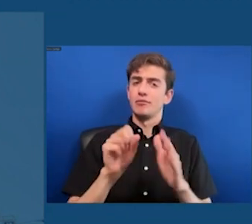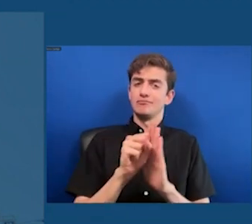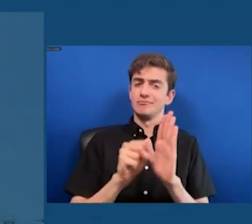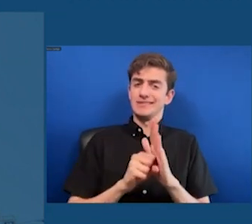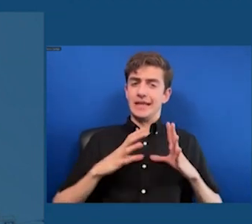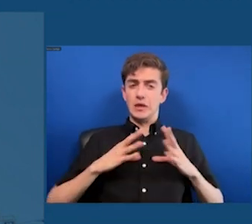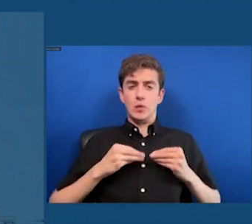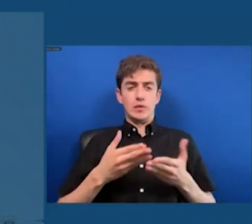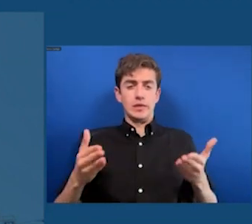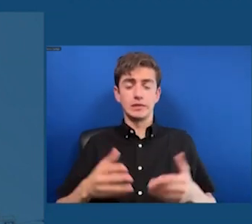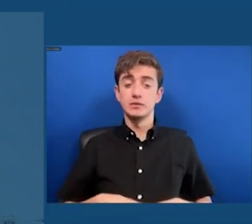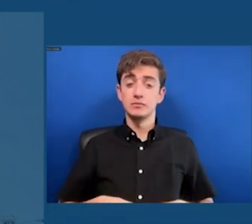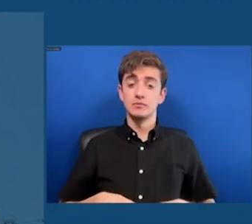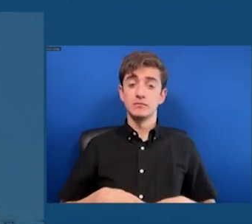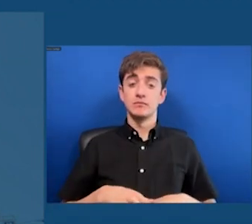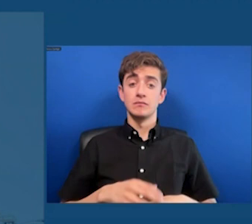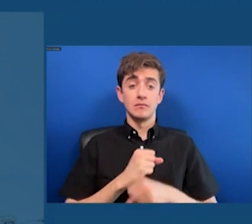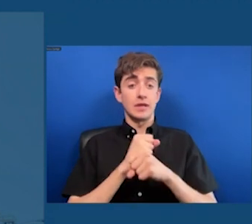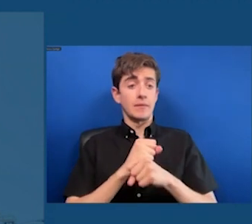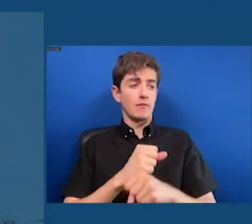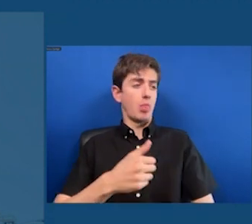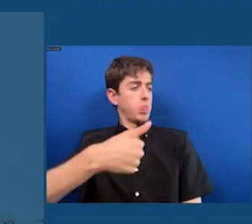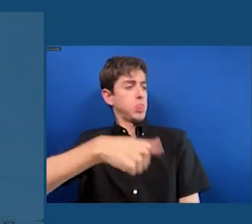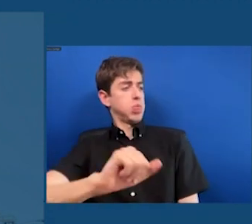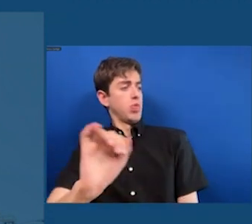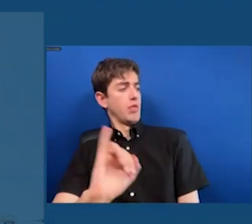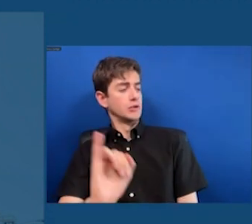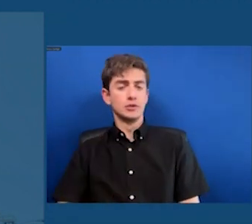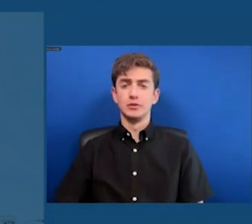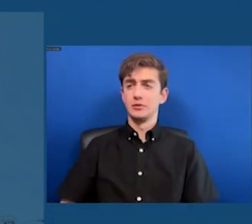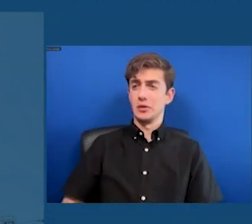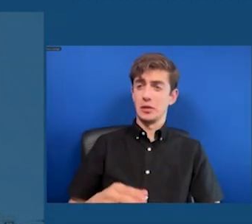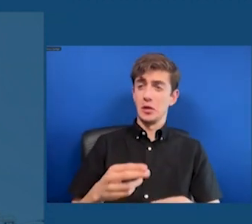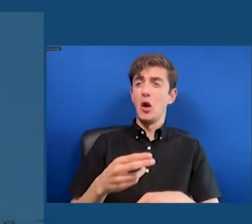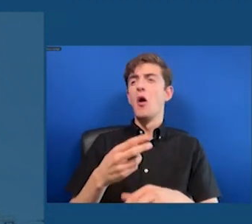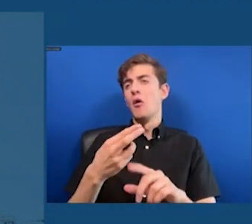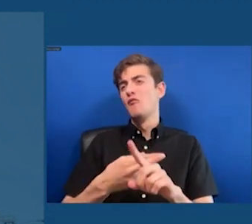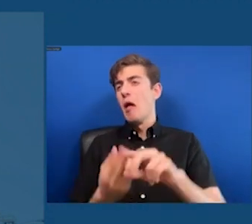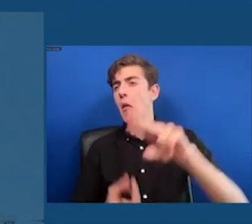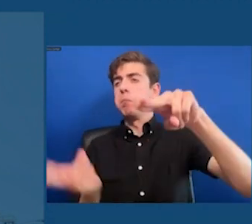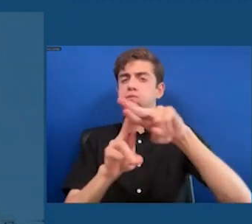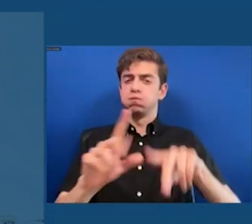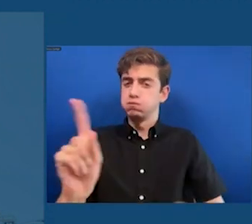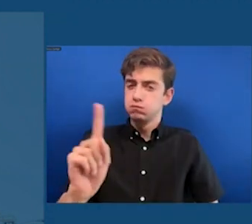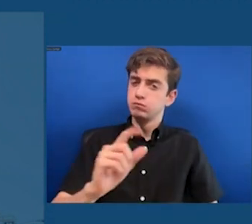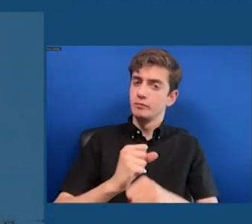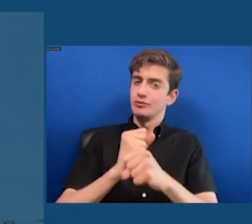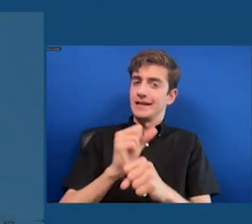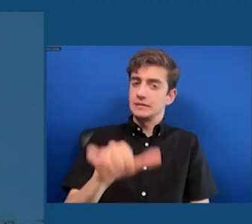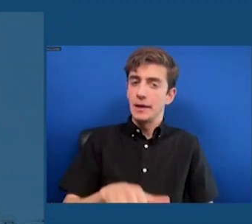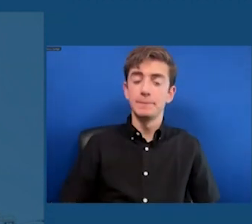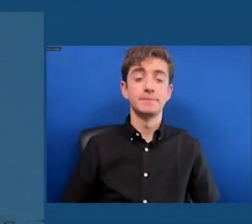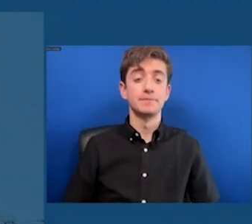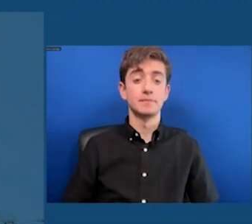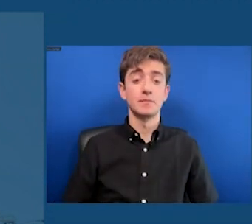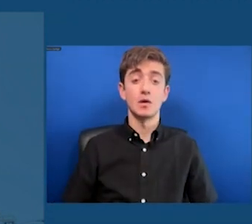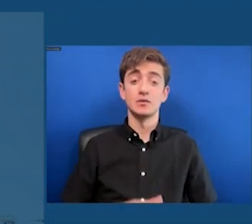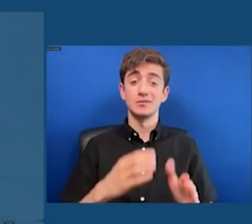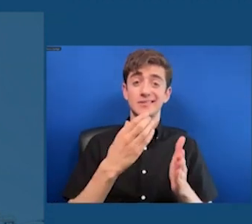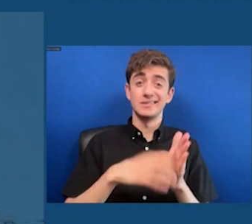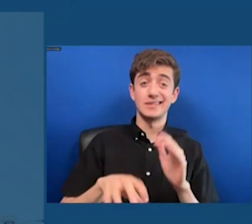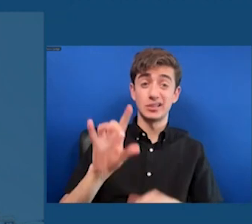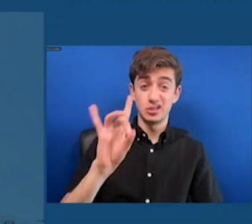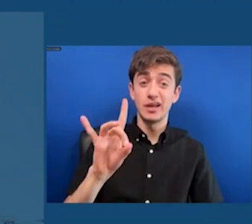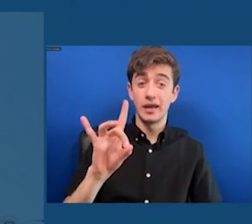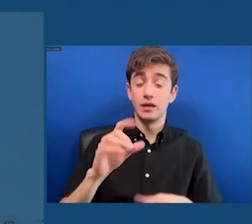or targeted for unreasonable premium hikes, and vindicating the rights of Section 8 tenants all across